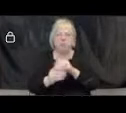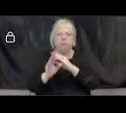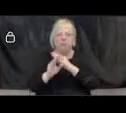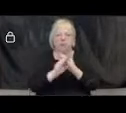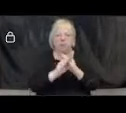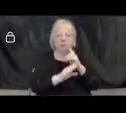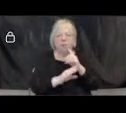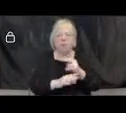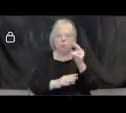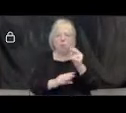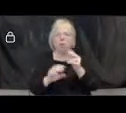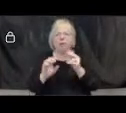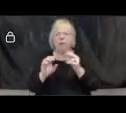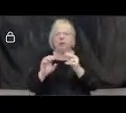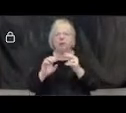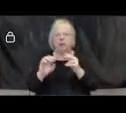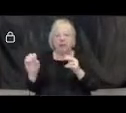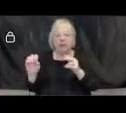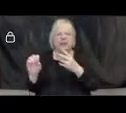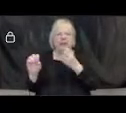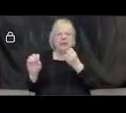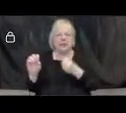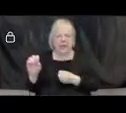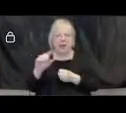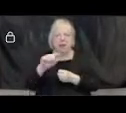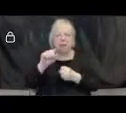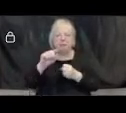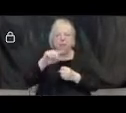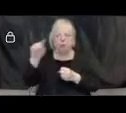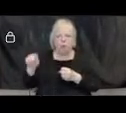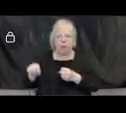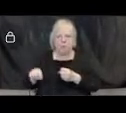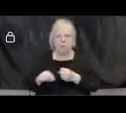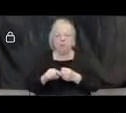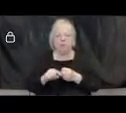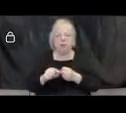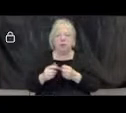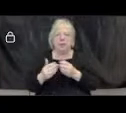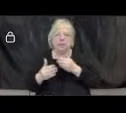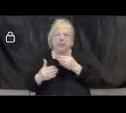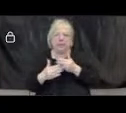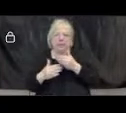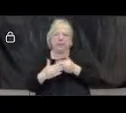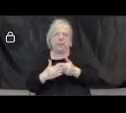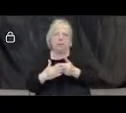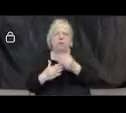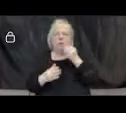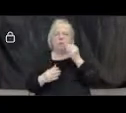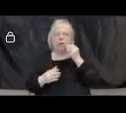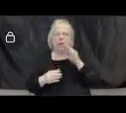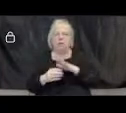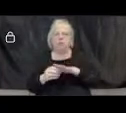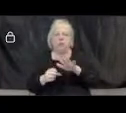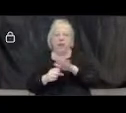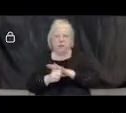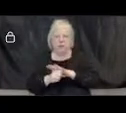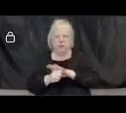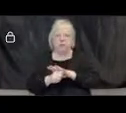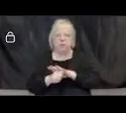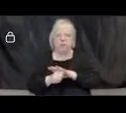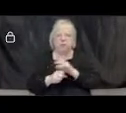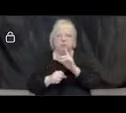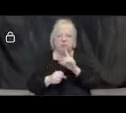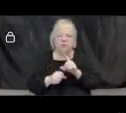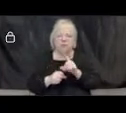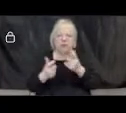the north, east, and south perimeters of the site adjacent to the R2 residentially zoned properties. The site plan indicates the enlargement